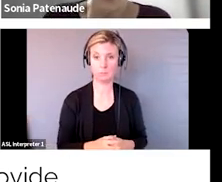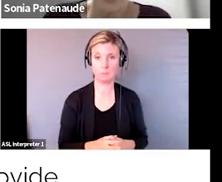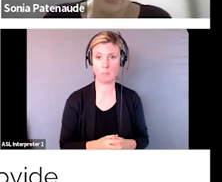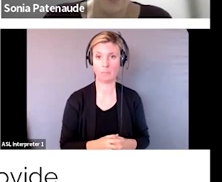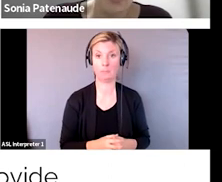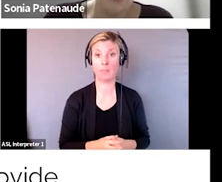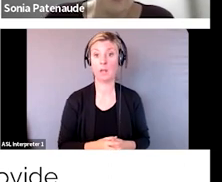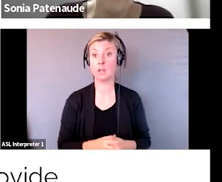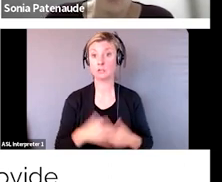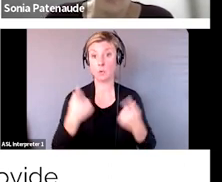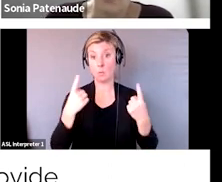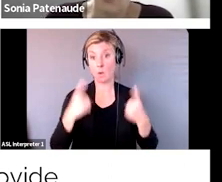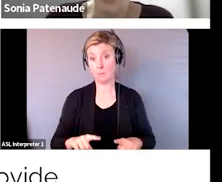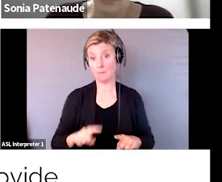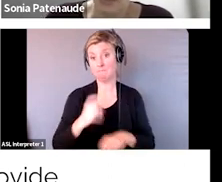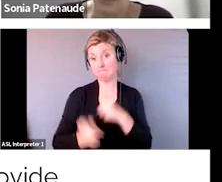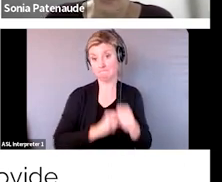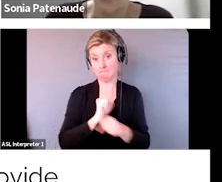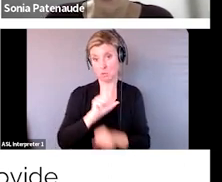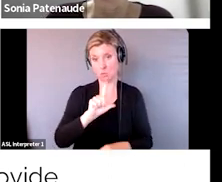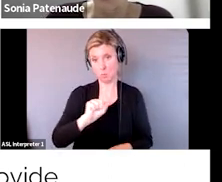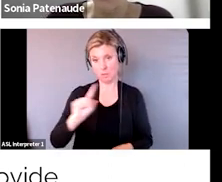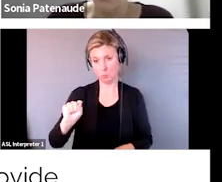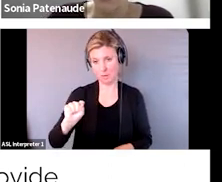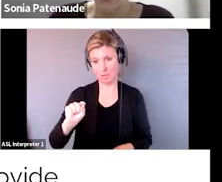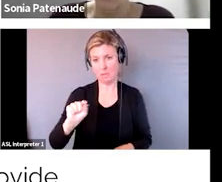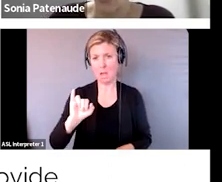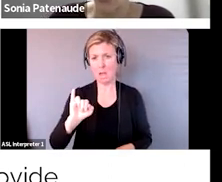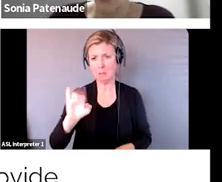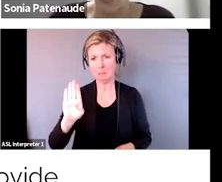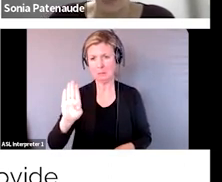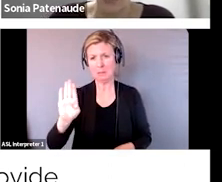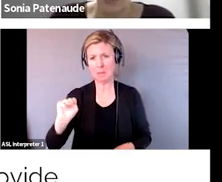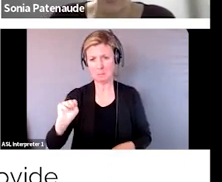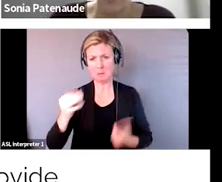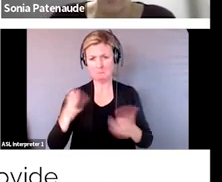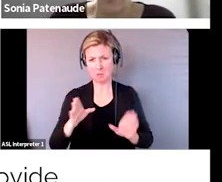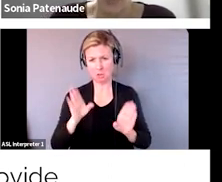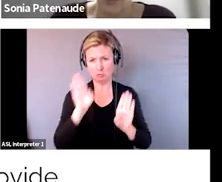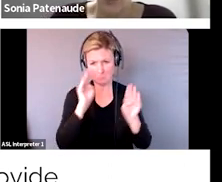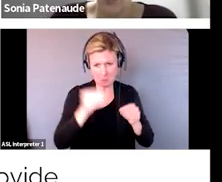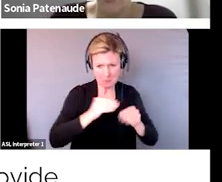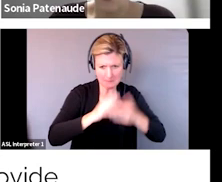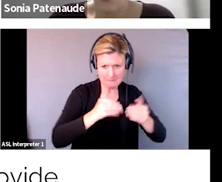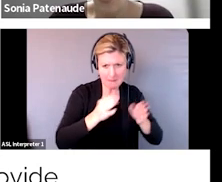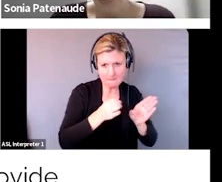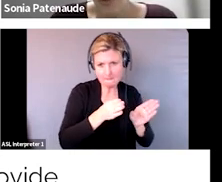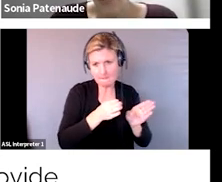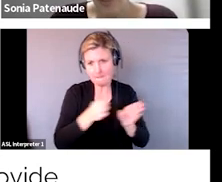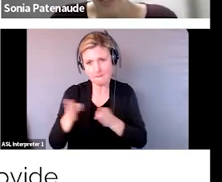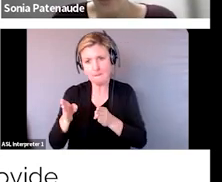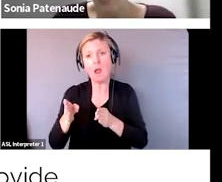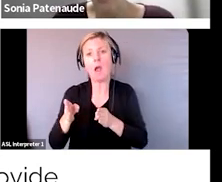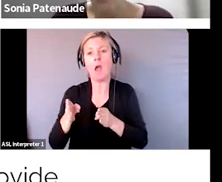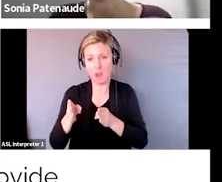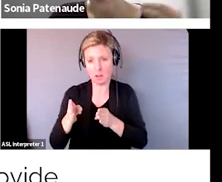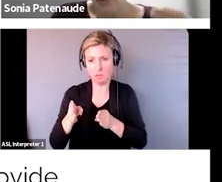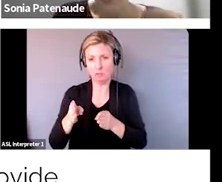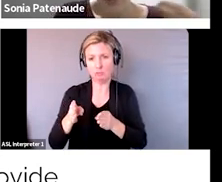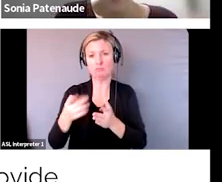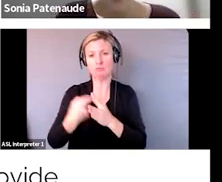in 2020, IBM refocused their business and they took a more selective approach to patenting. The quote from